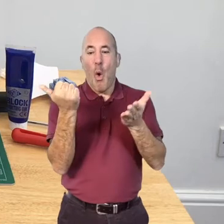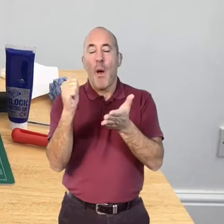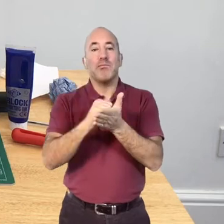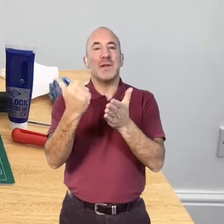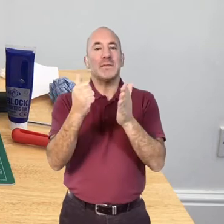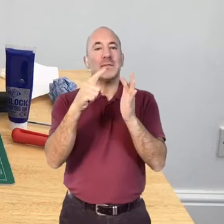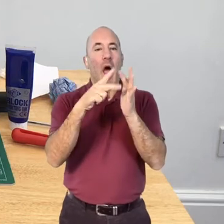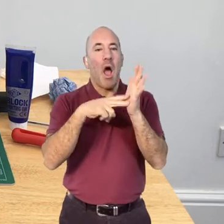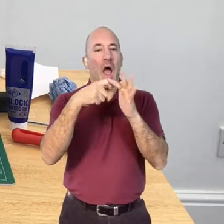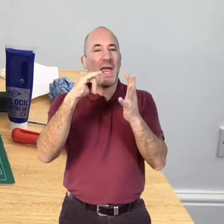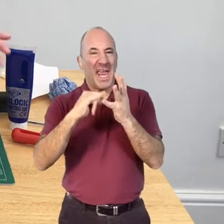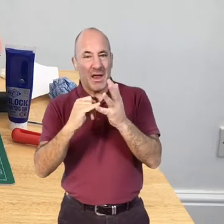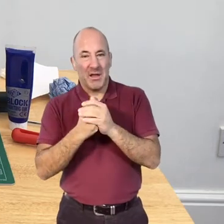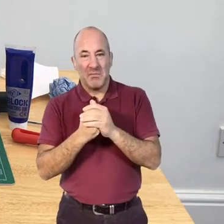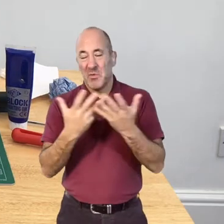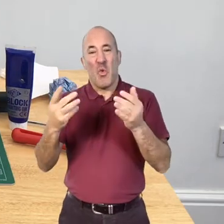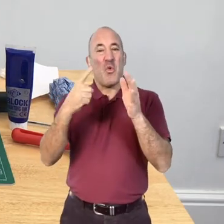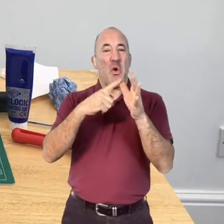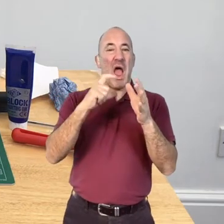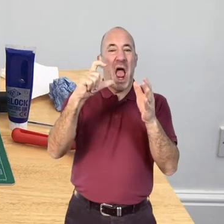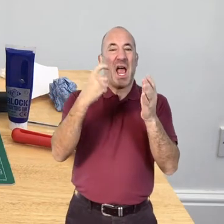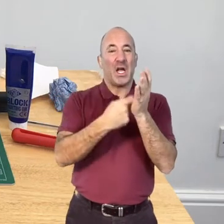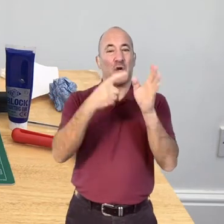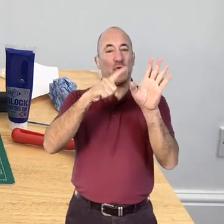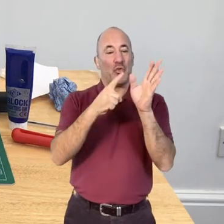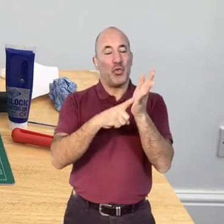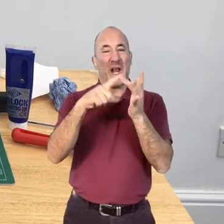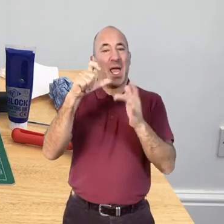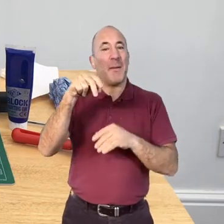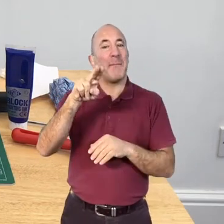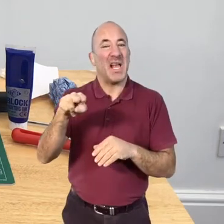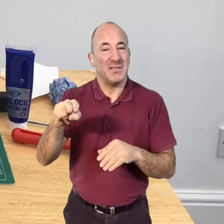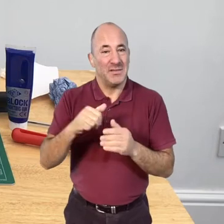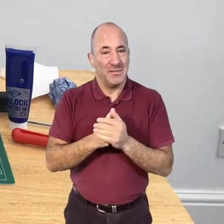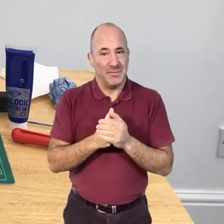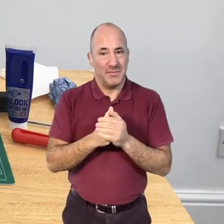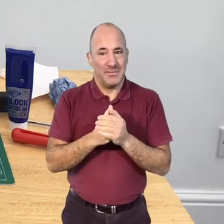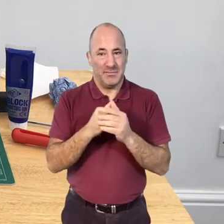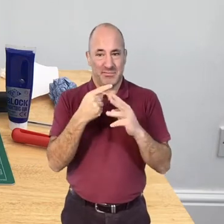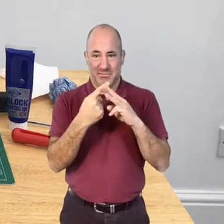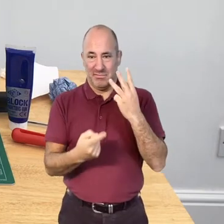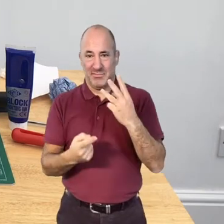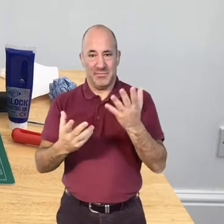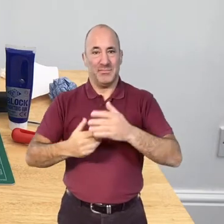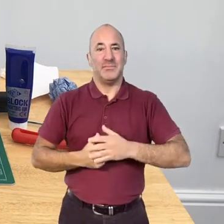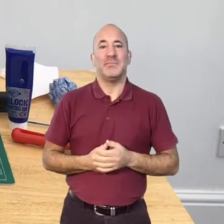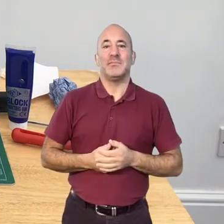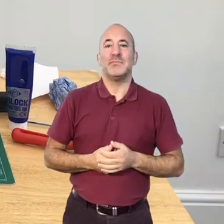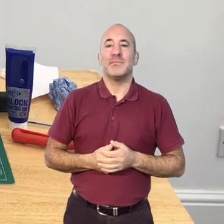are inks or printing inks or acrylic